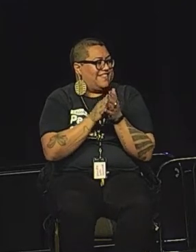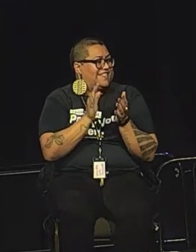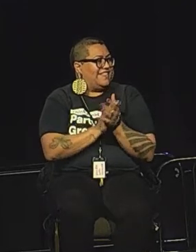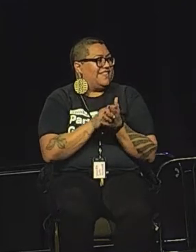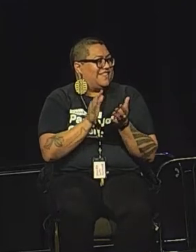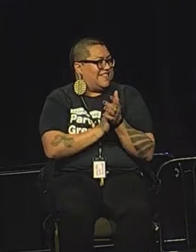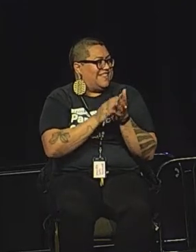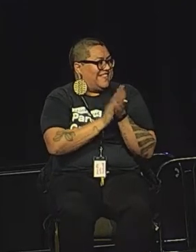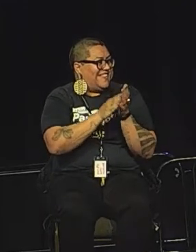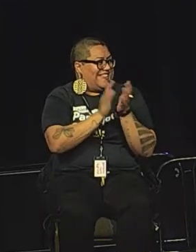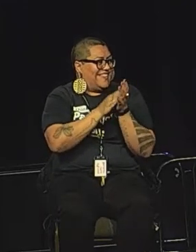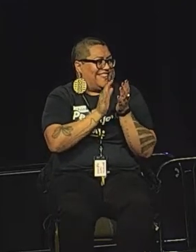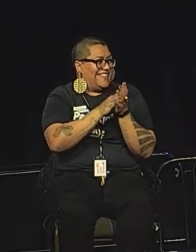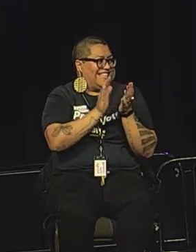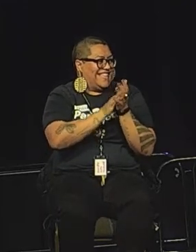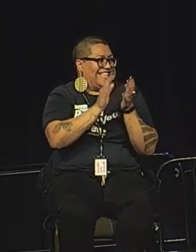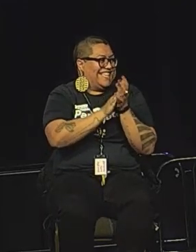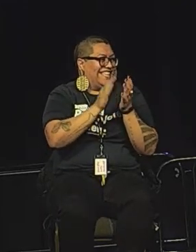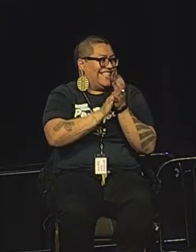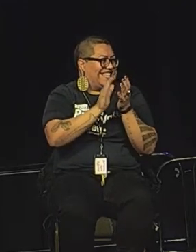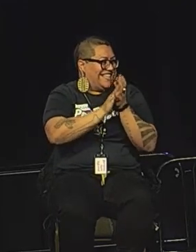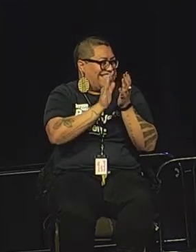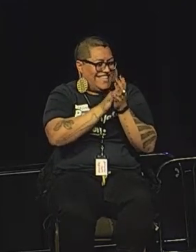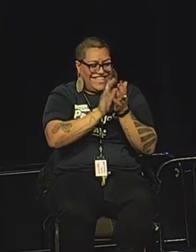for petone and cocoa